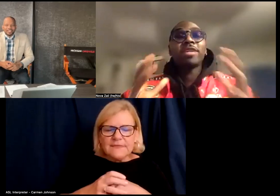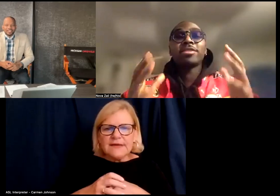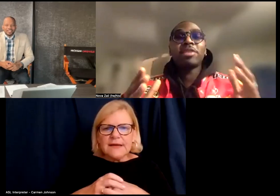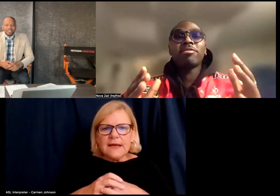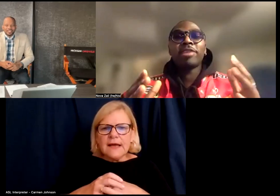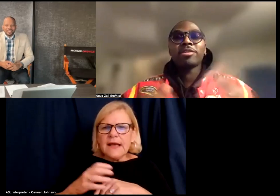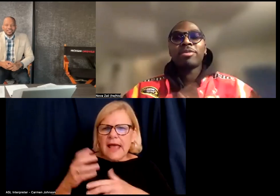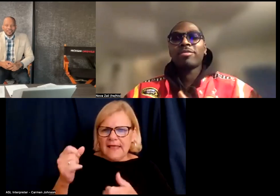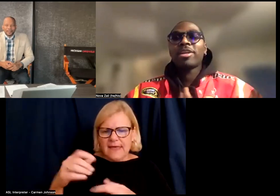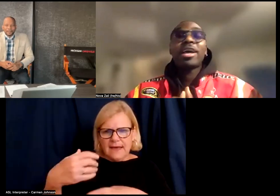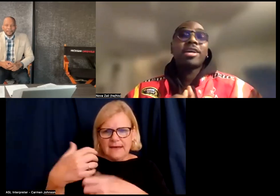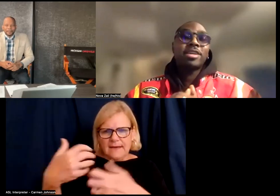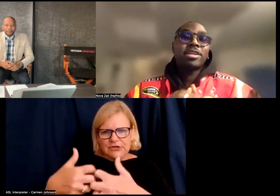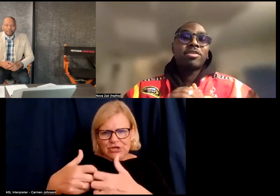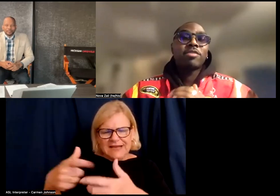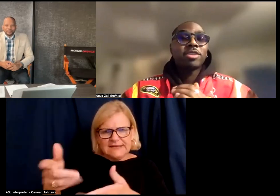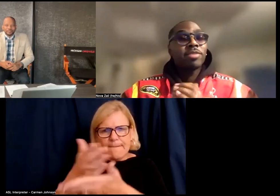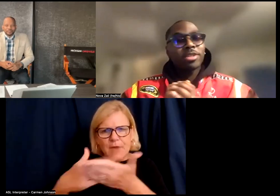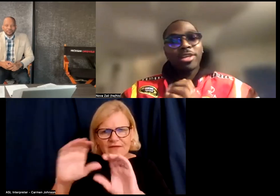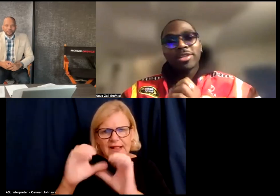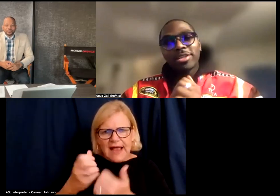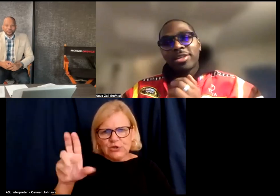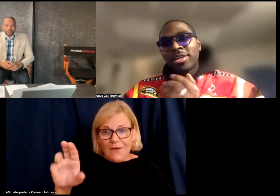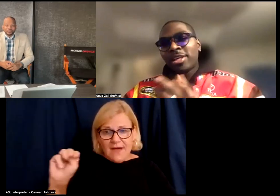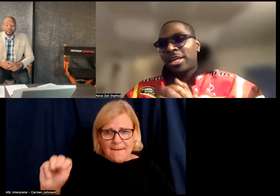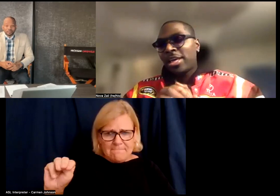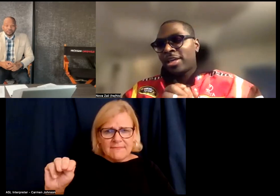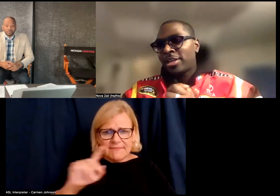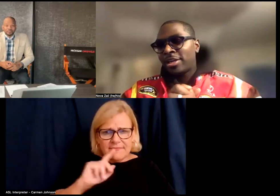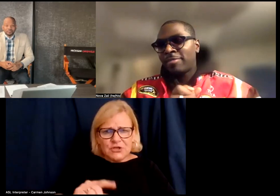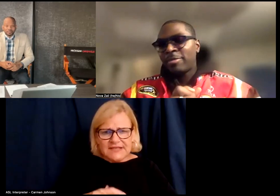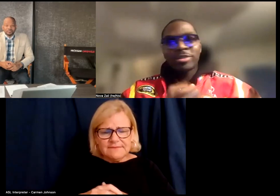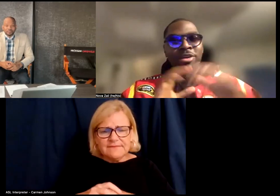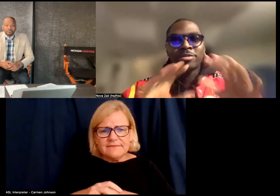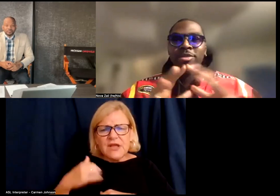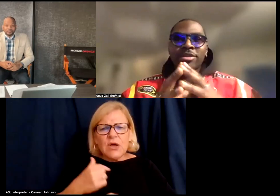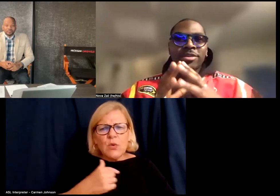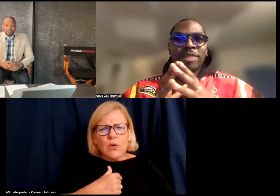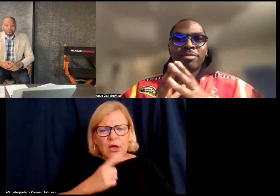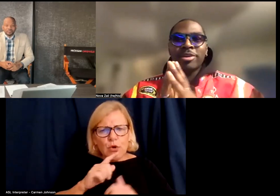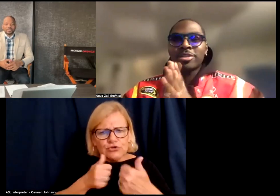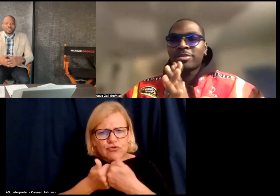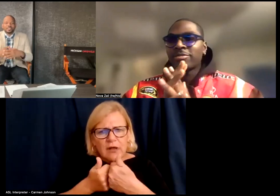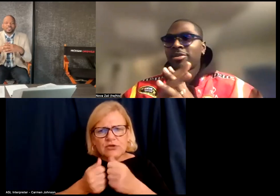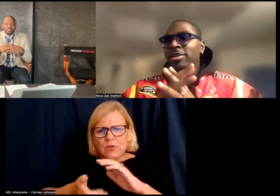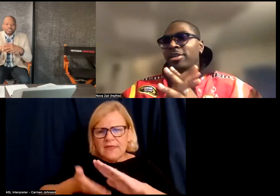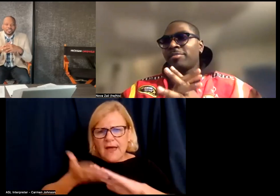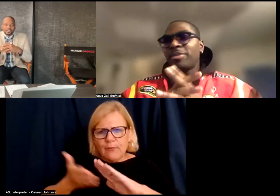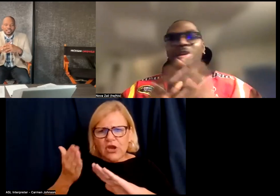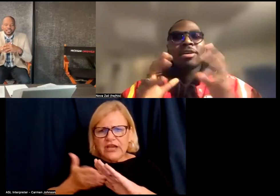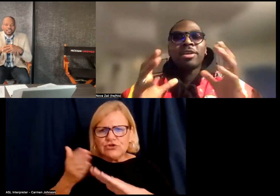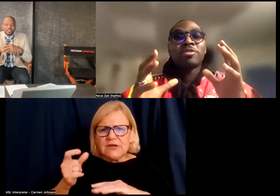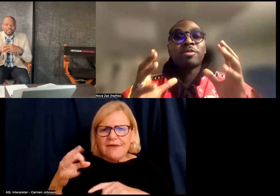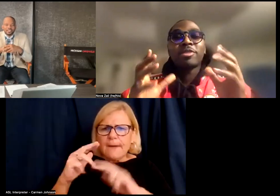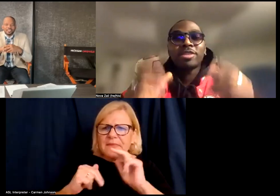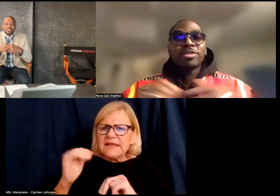device itself as a part of a class at the University of Michigan, actually, and we were charged with the operation of building